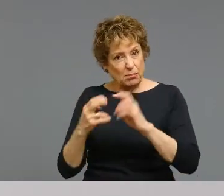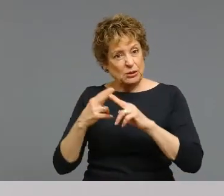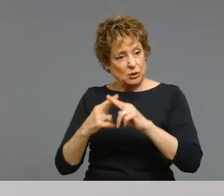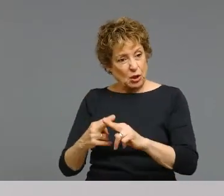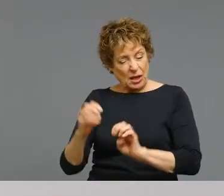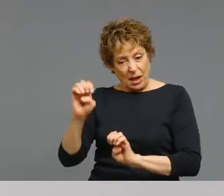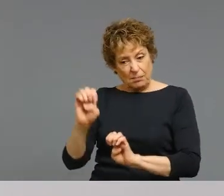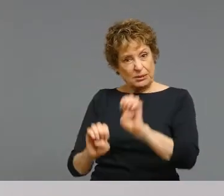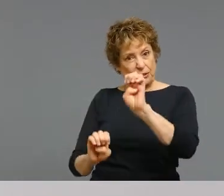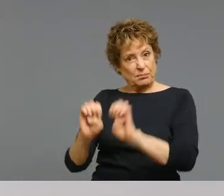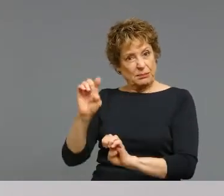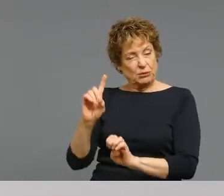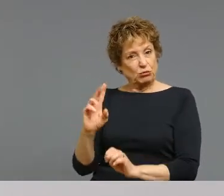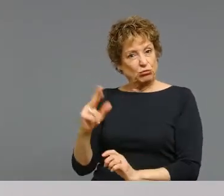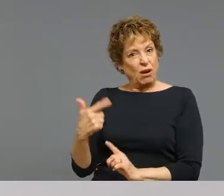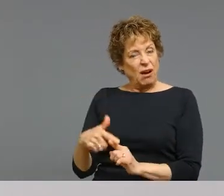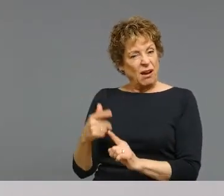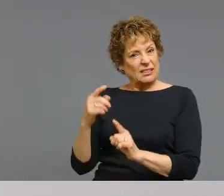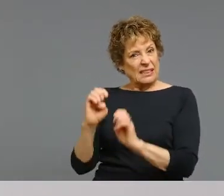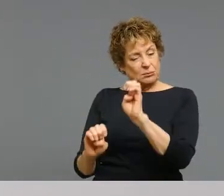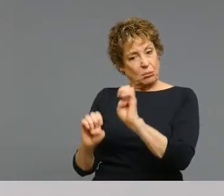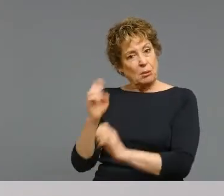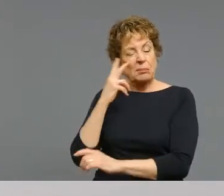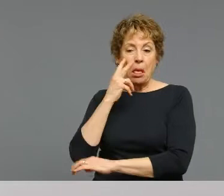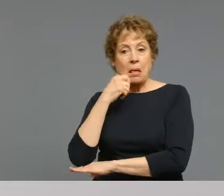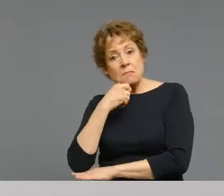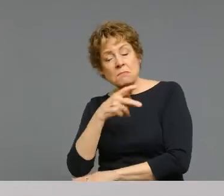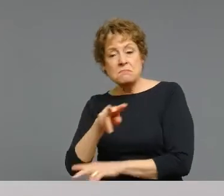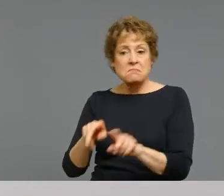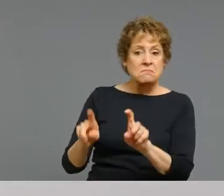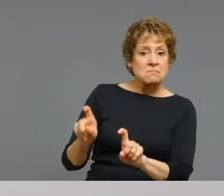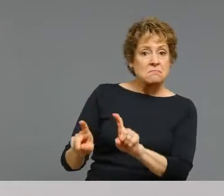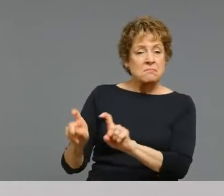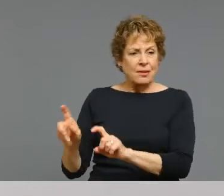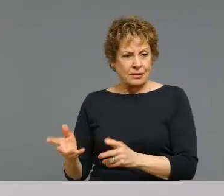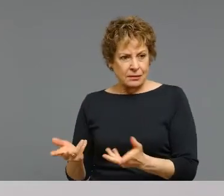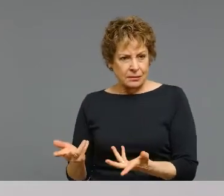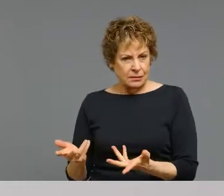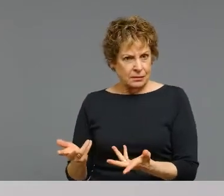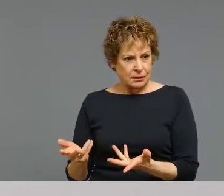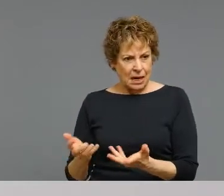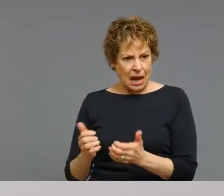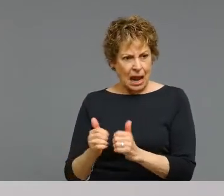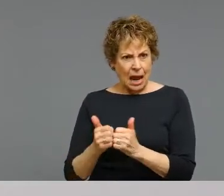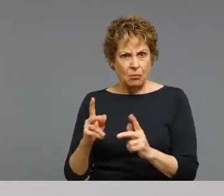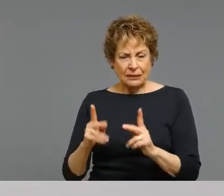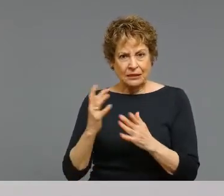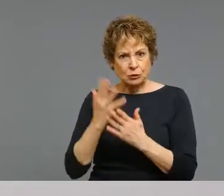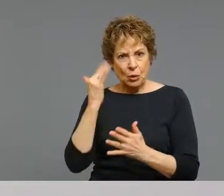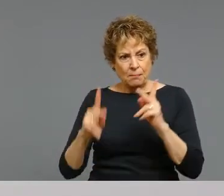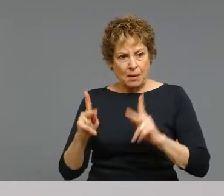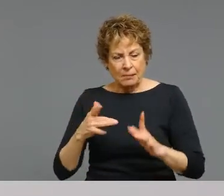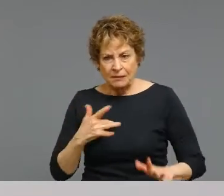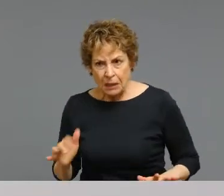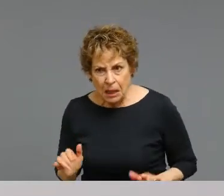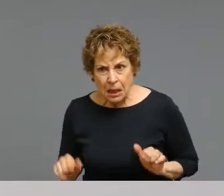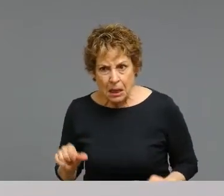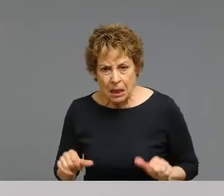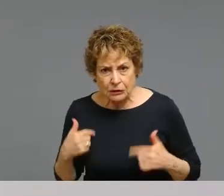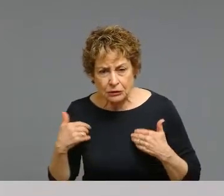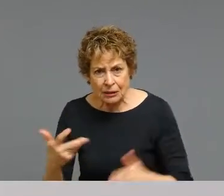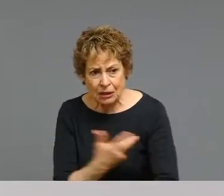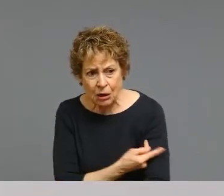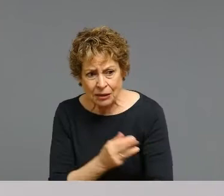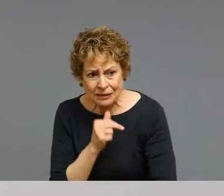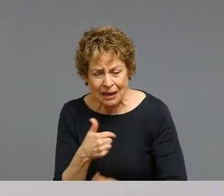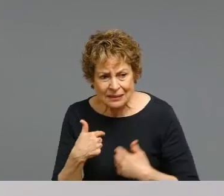they're being told, well, it hasn't been fully approved, but, trust us, we're from the government, we're here to help you.